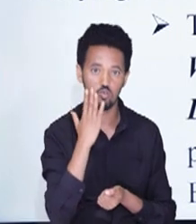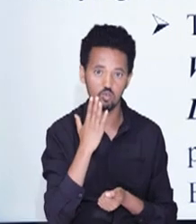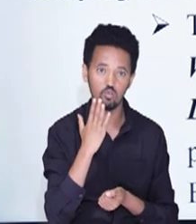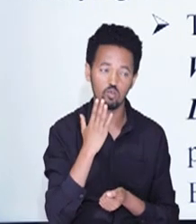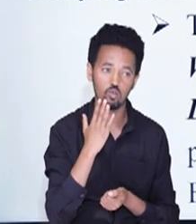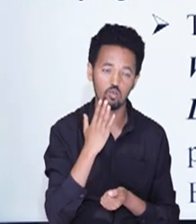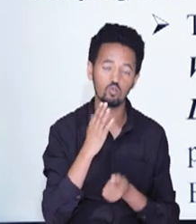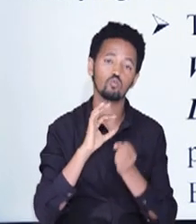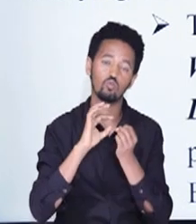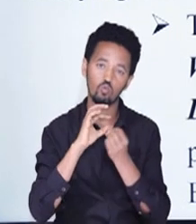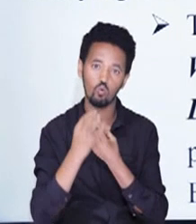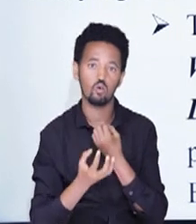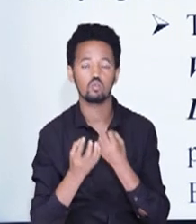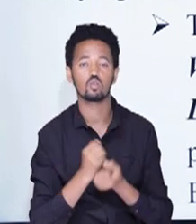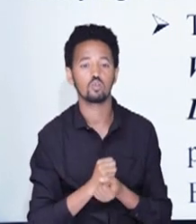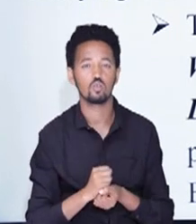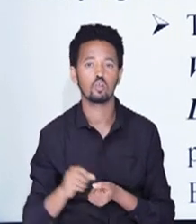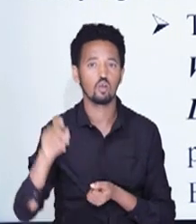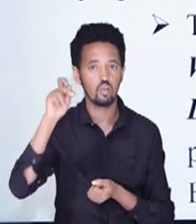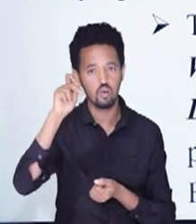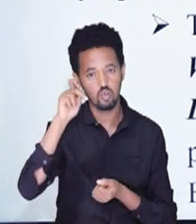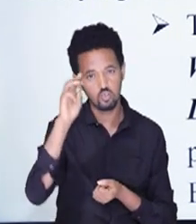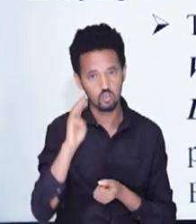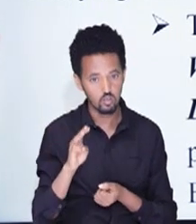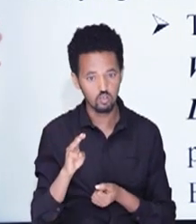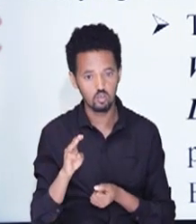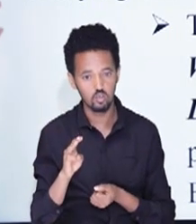the Protestant leader of Dutch Republic,